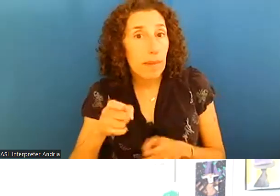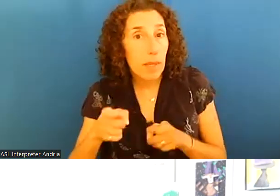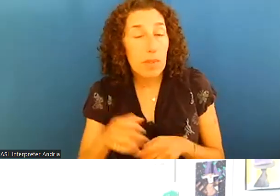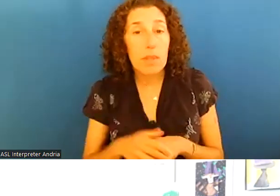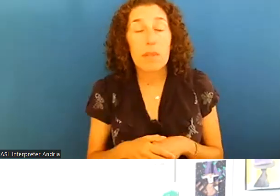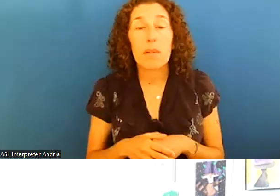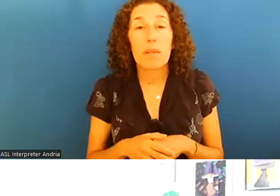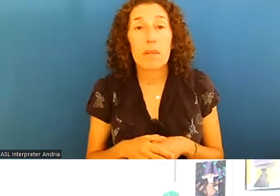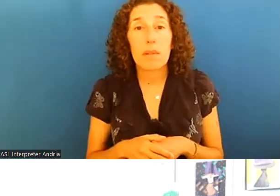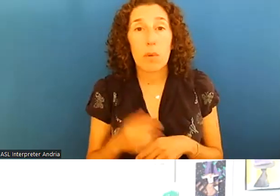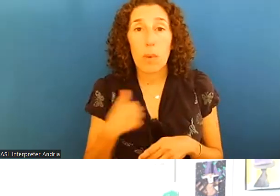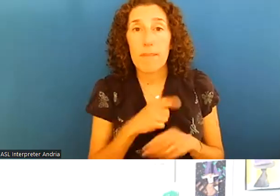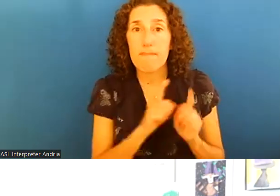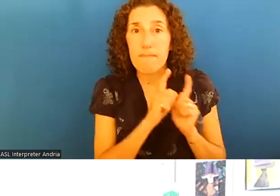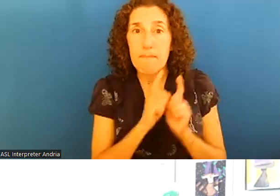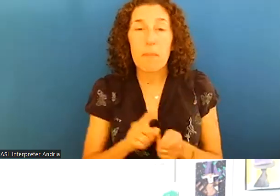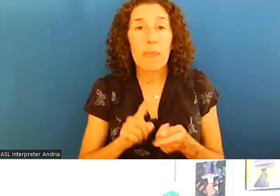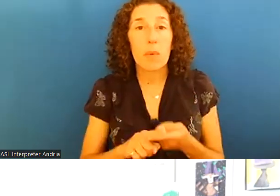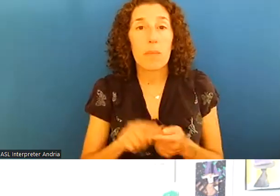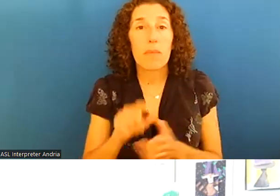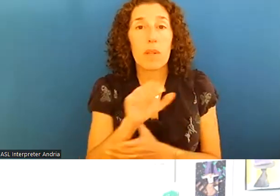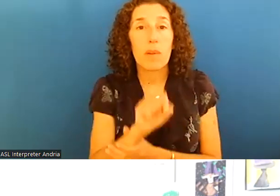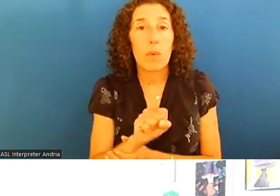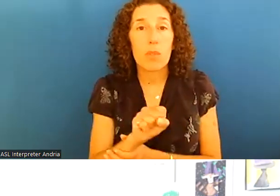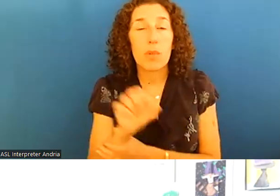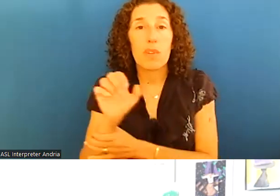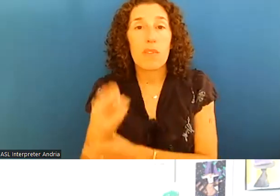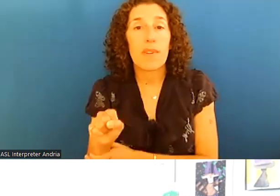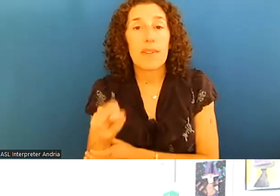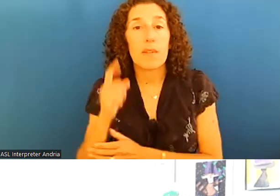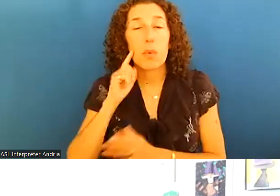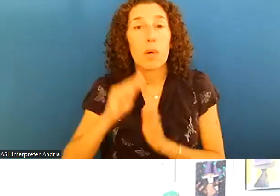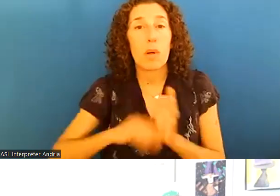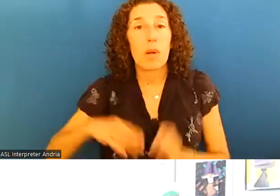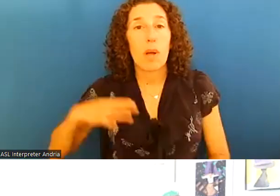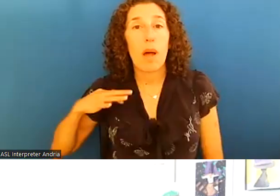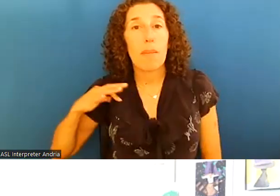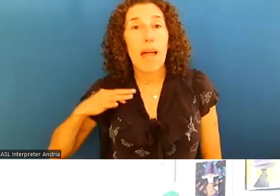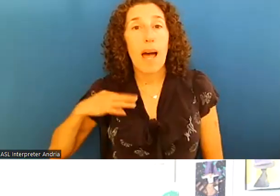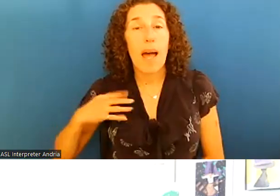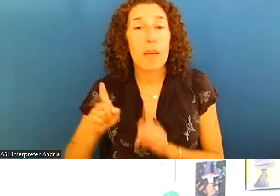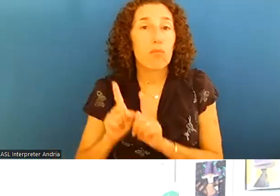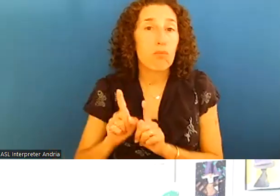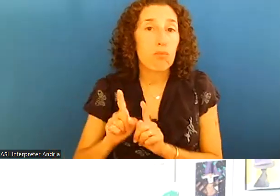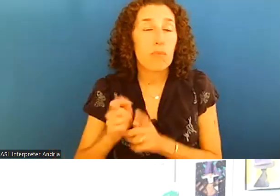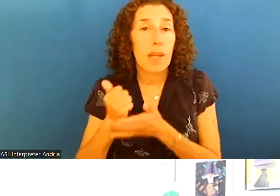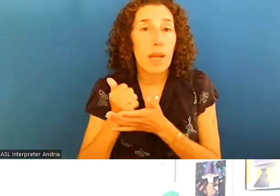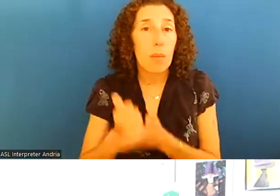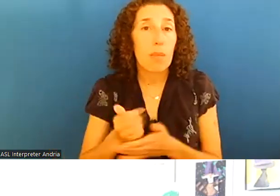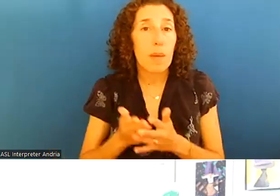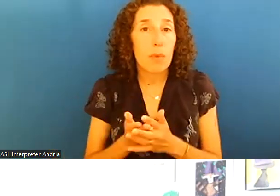even go, if they need to apply for services anywhere, we're normally there to support them, kind of walk them through the